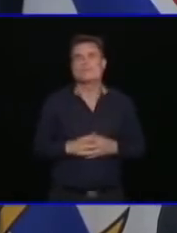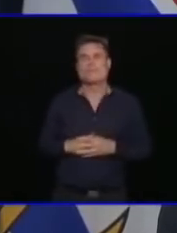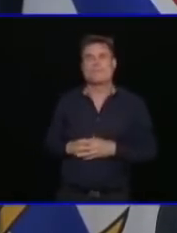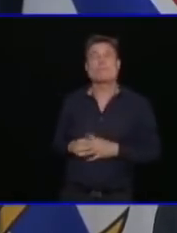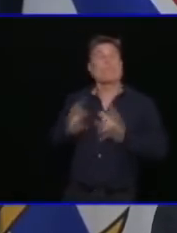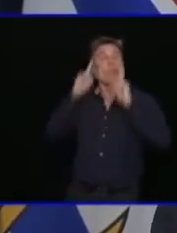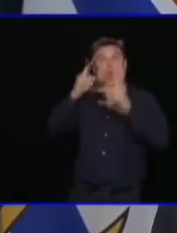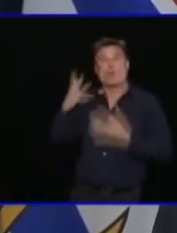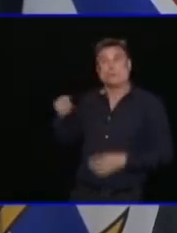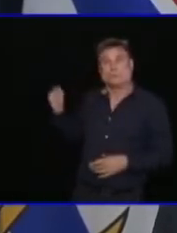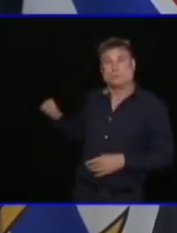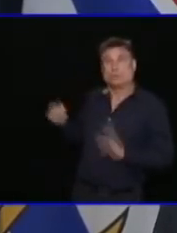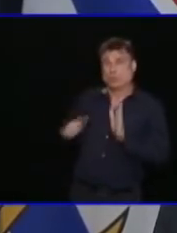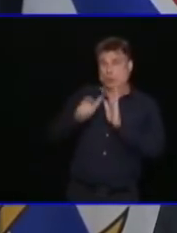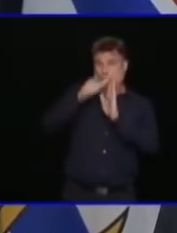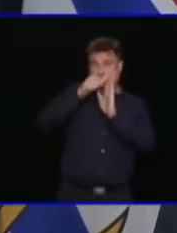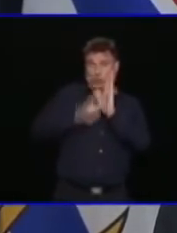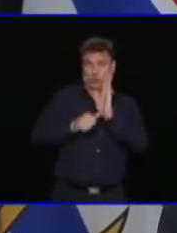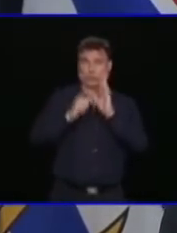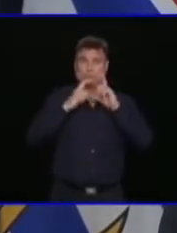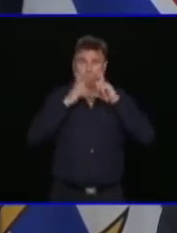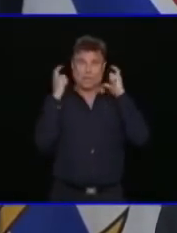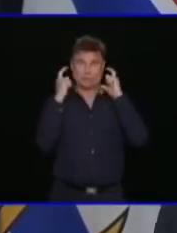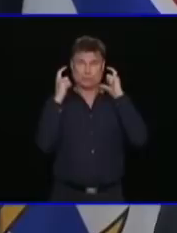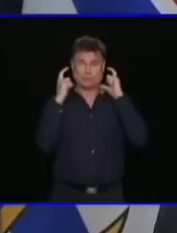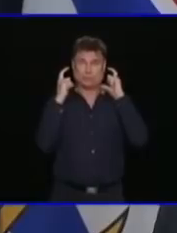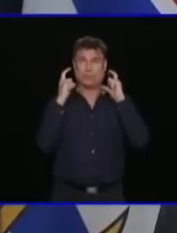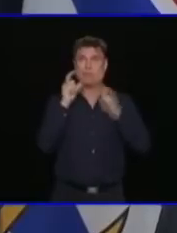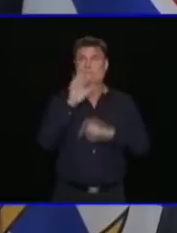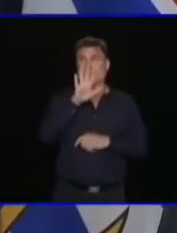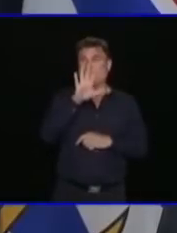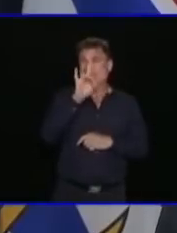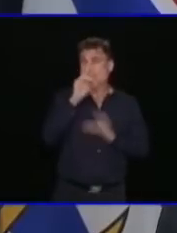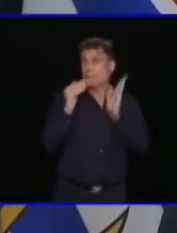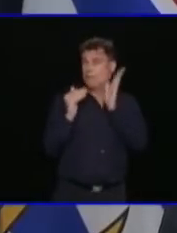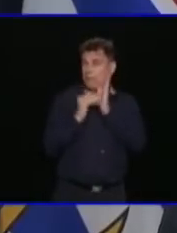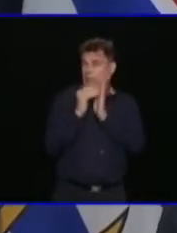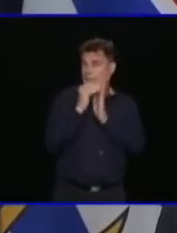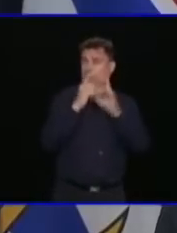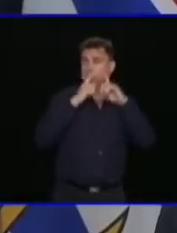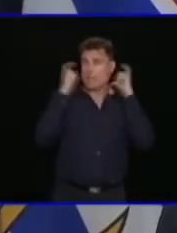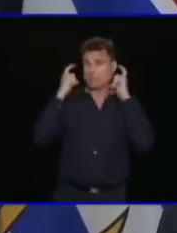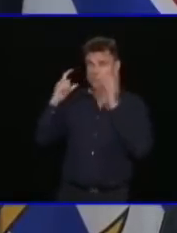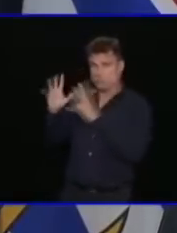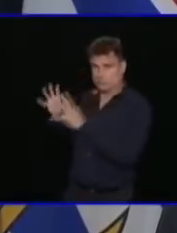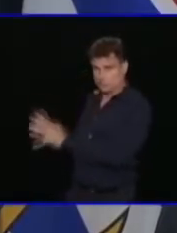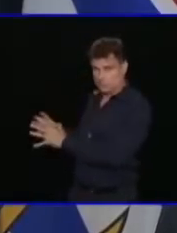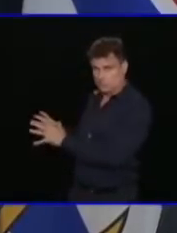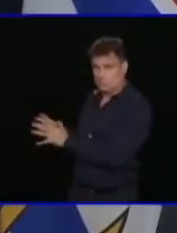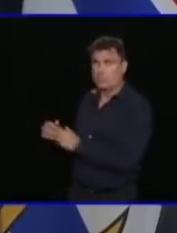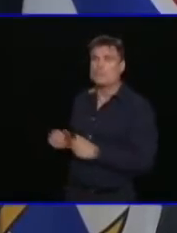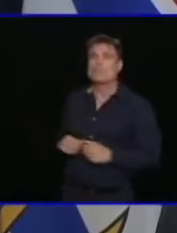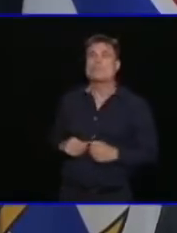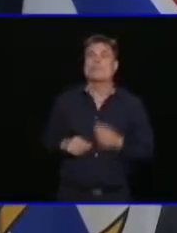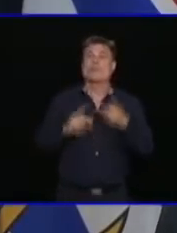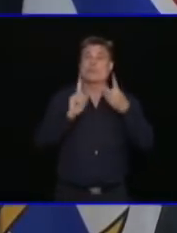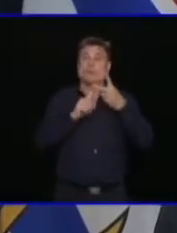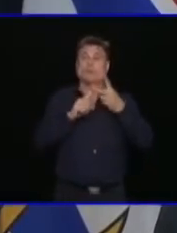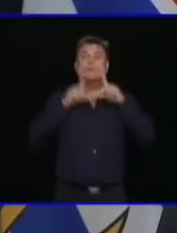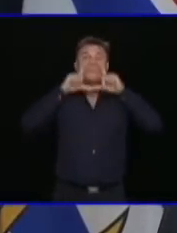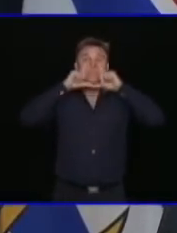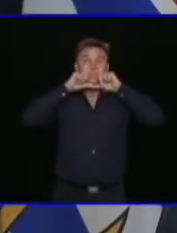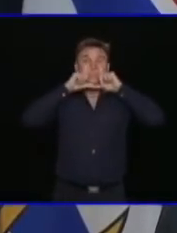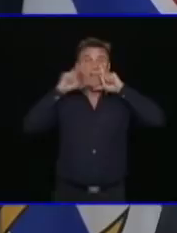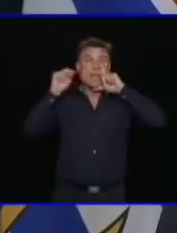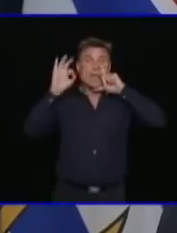as follows: procedure and surgical masks, 58.1 million. N95 respirators or equivalents,